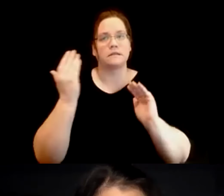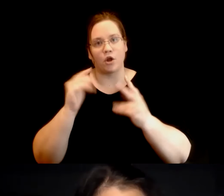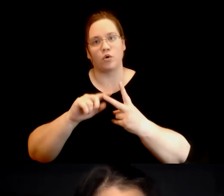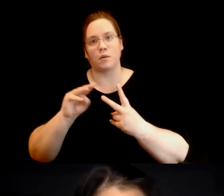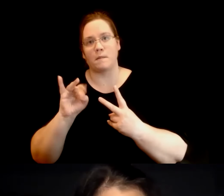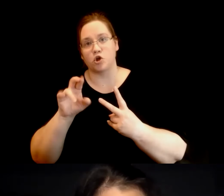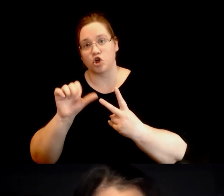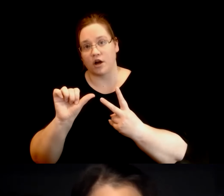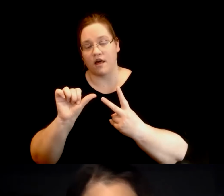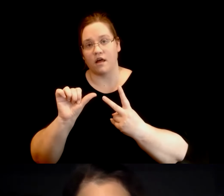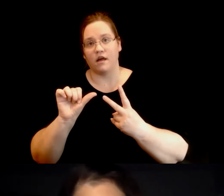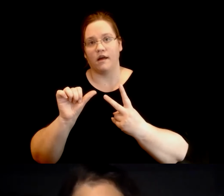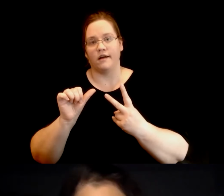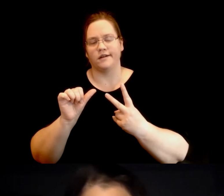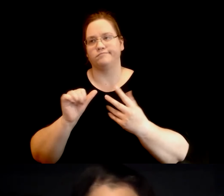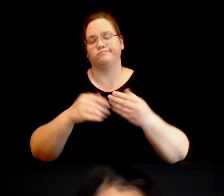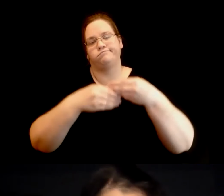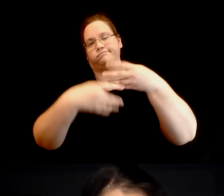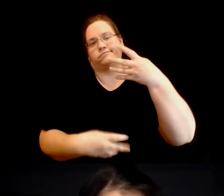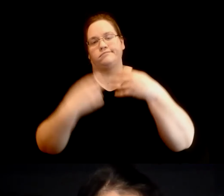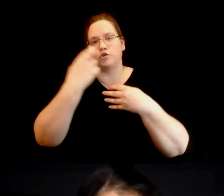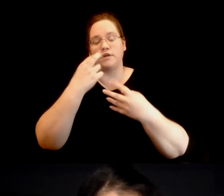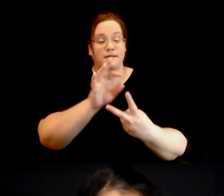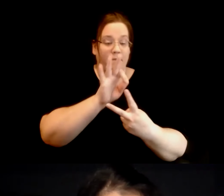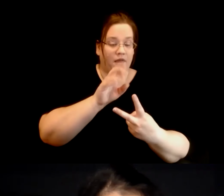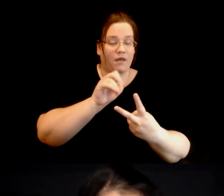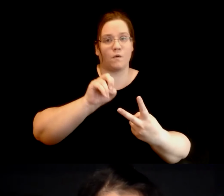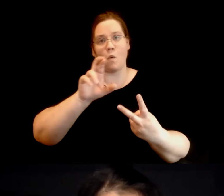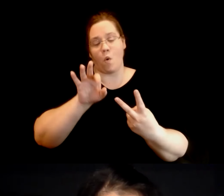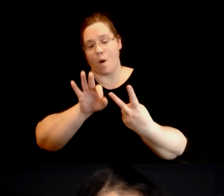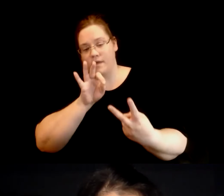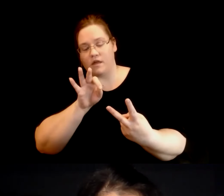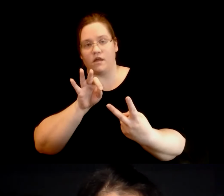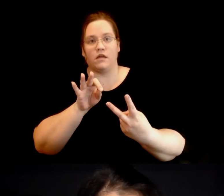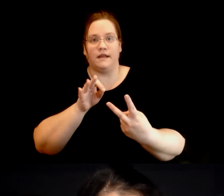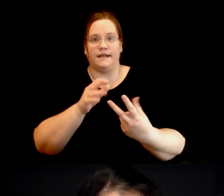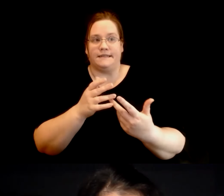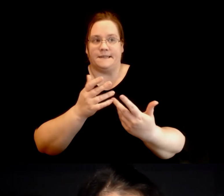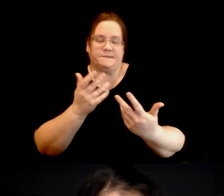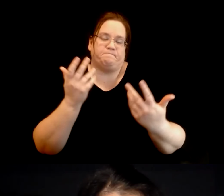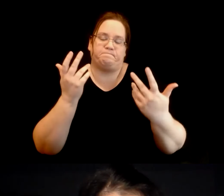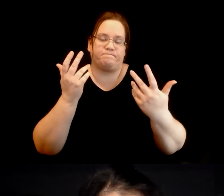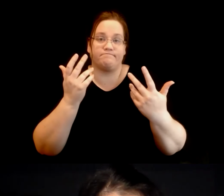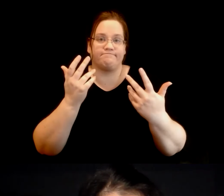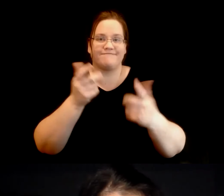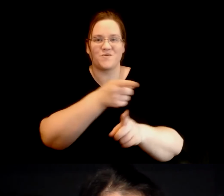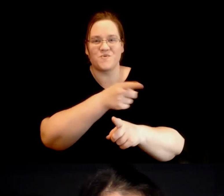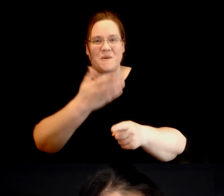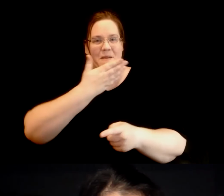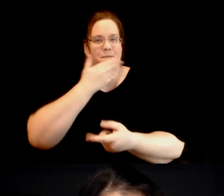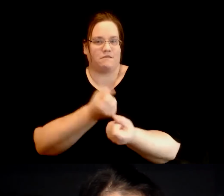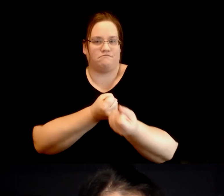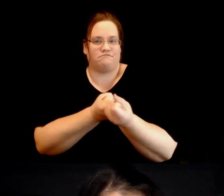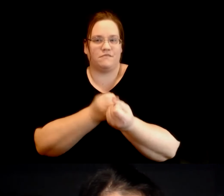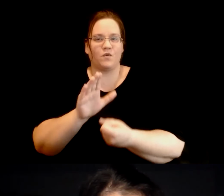Moderna. I think there's lots of different reasons that people are picking different vaccines, and you are the best advocate for your own